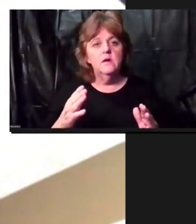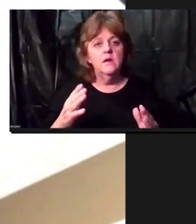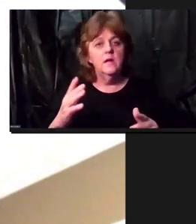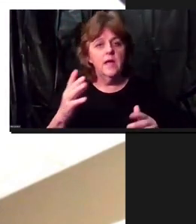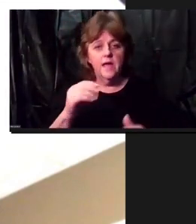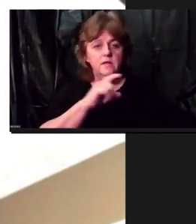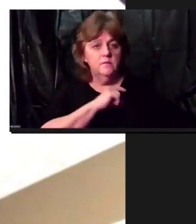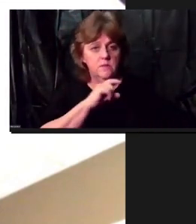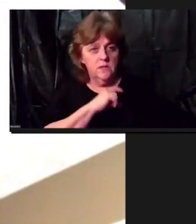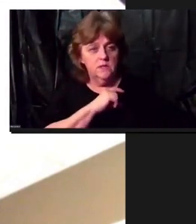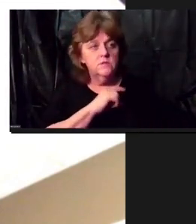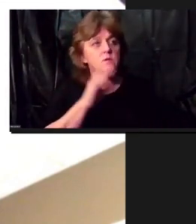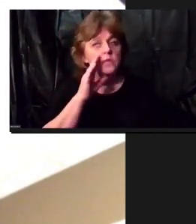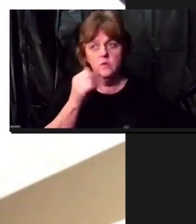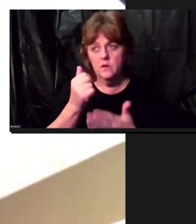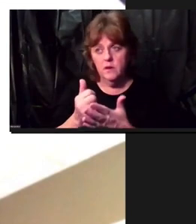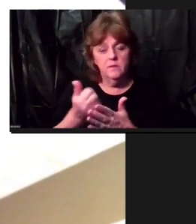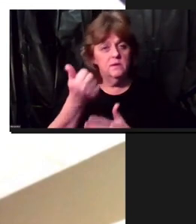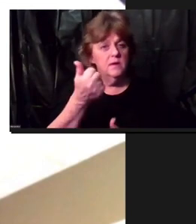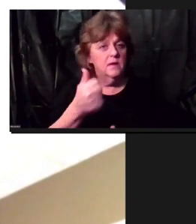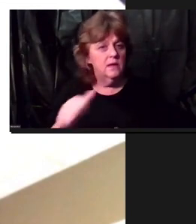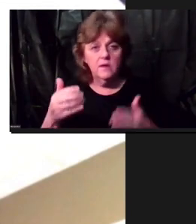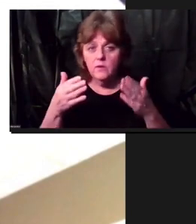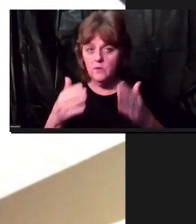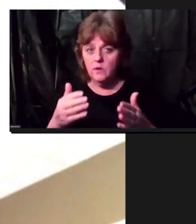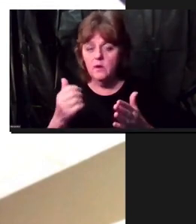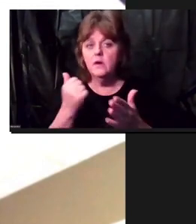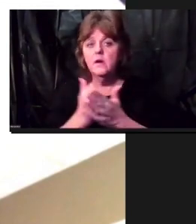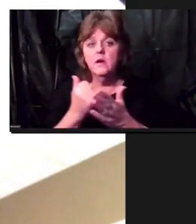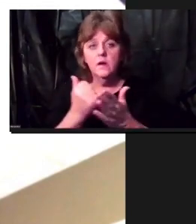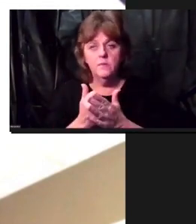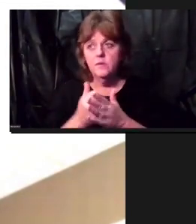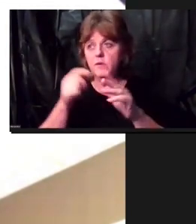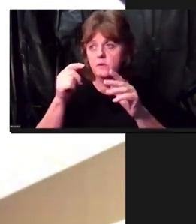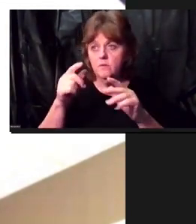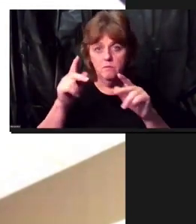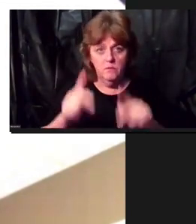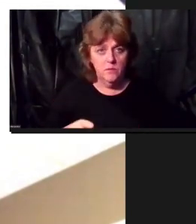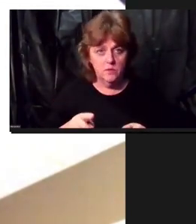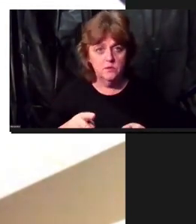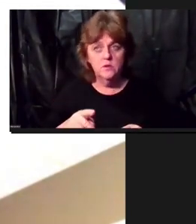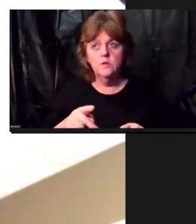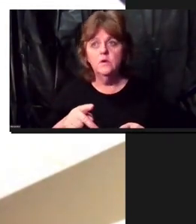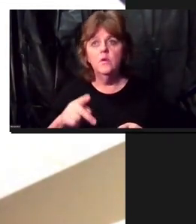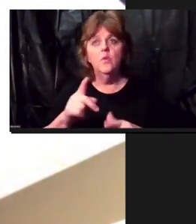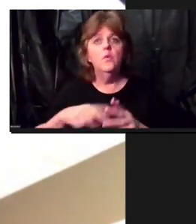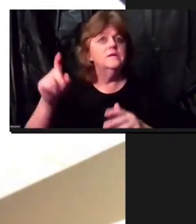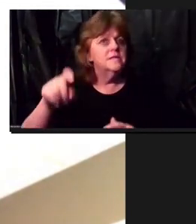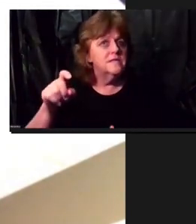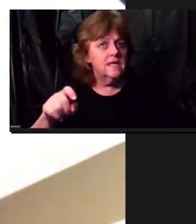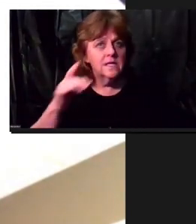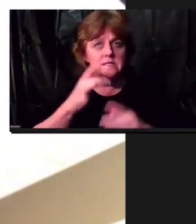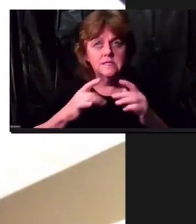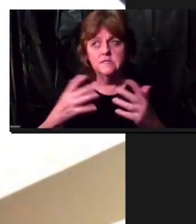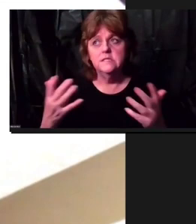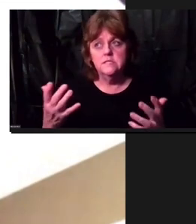the police department will assist in any way to help any individual acquire what they are looking